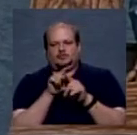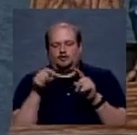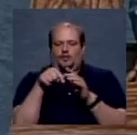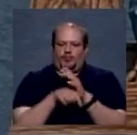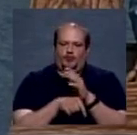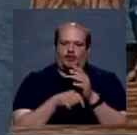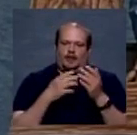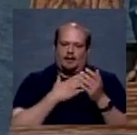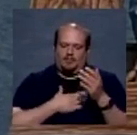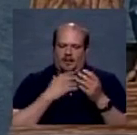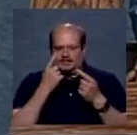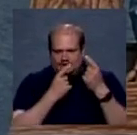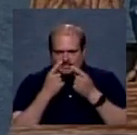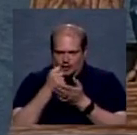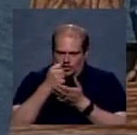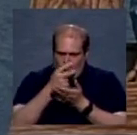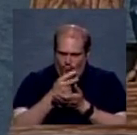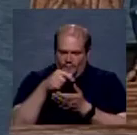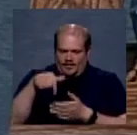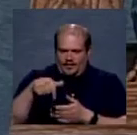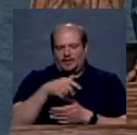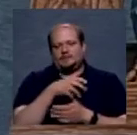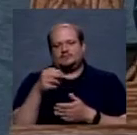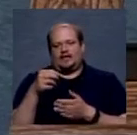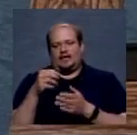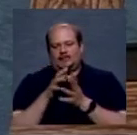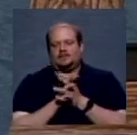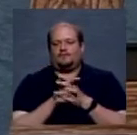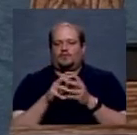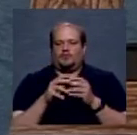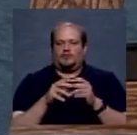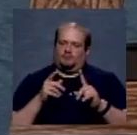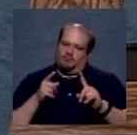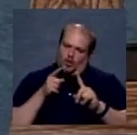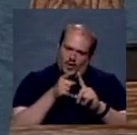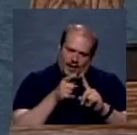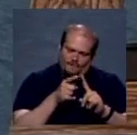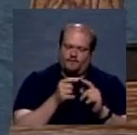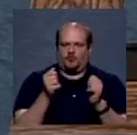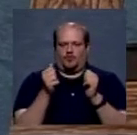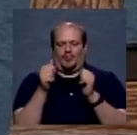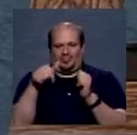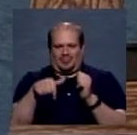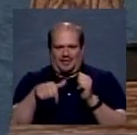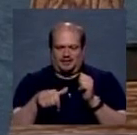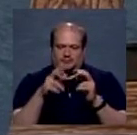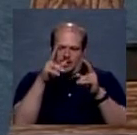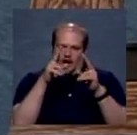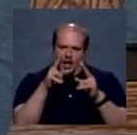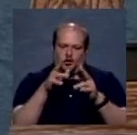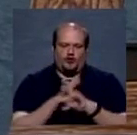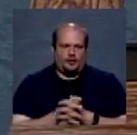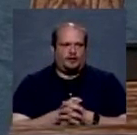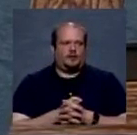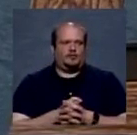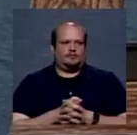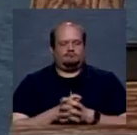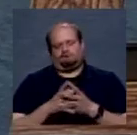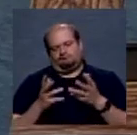wish to ask you to thoroughly please consider approving and going after this honor